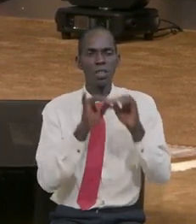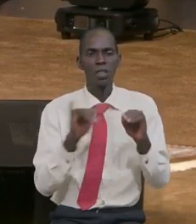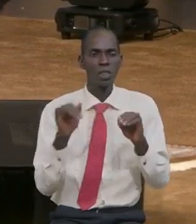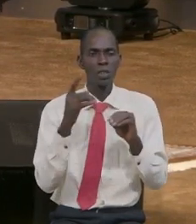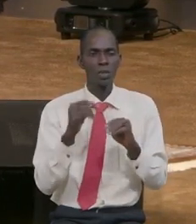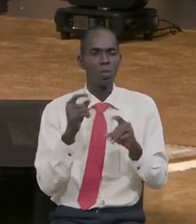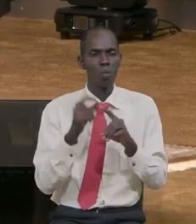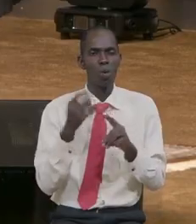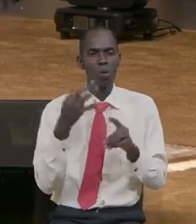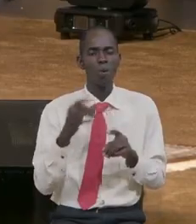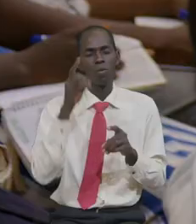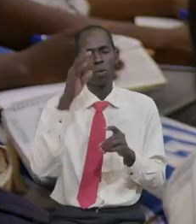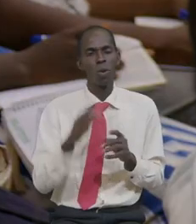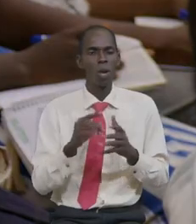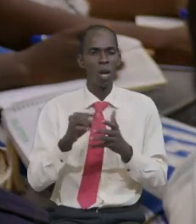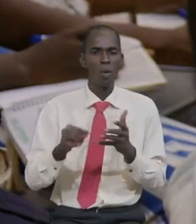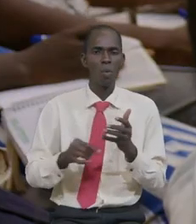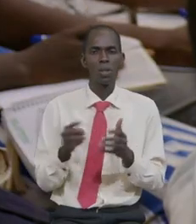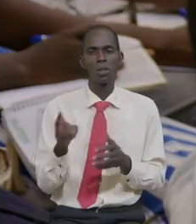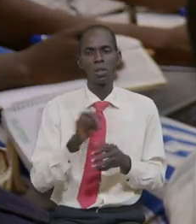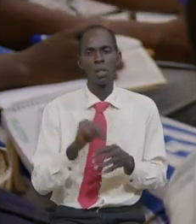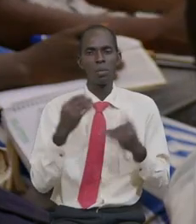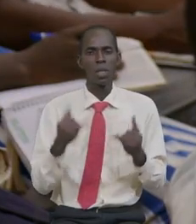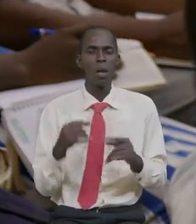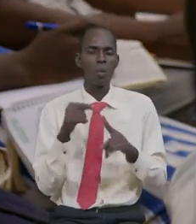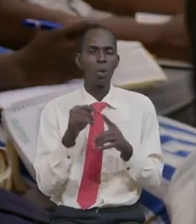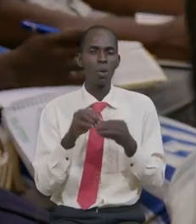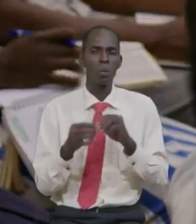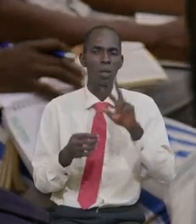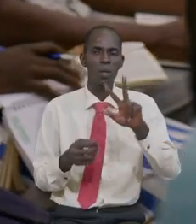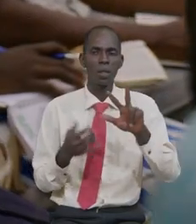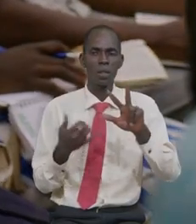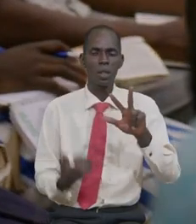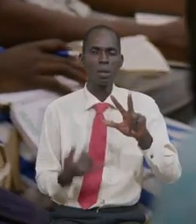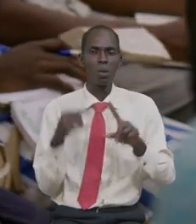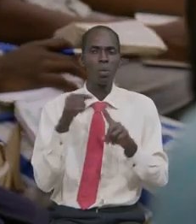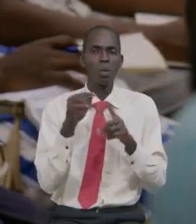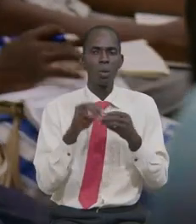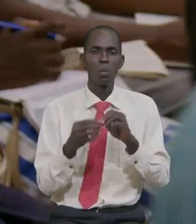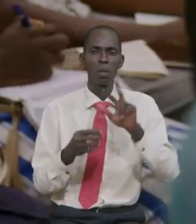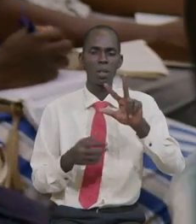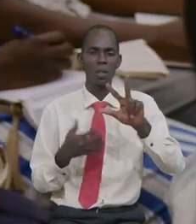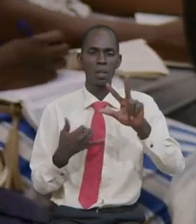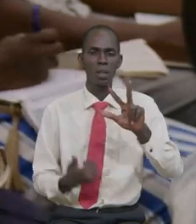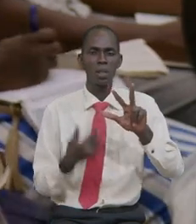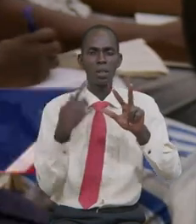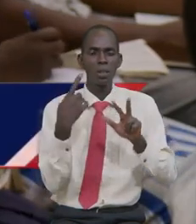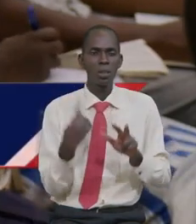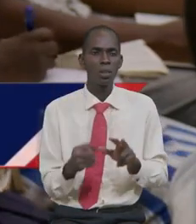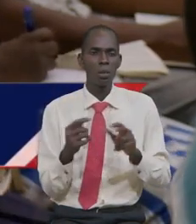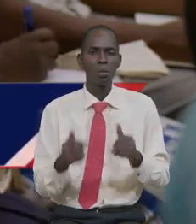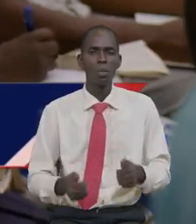God among them. We're coming to point number three now. In point number three, we're looking at the